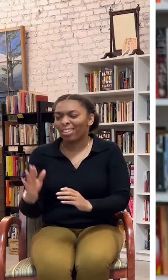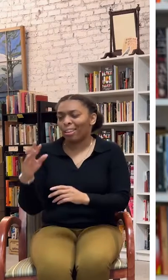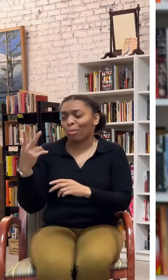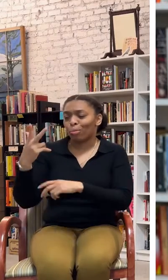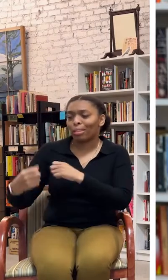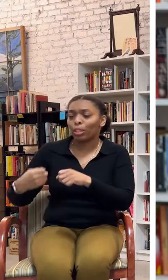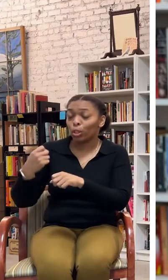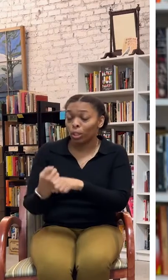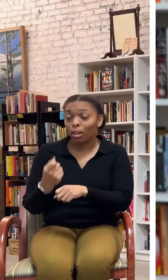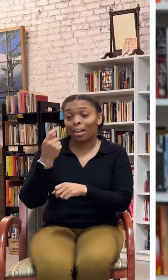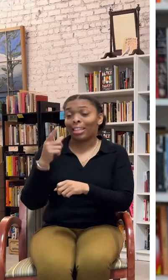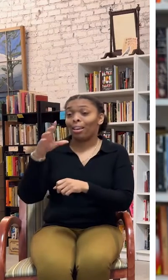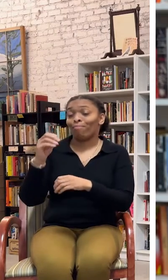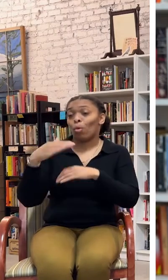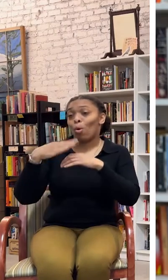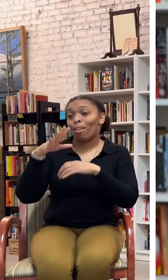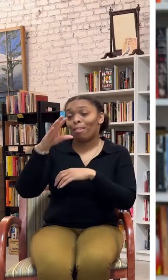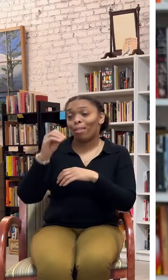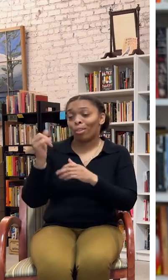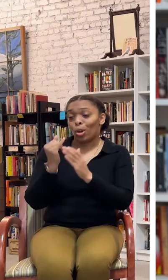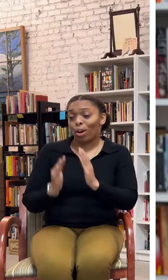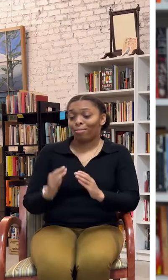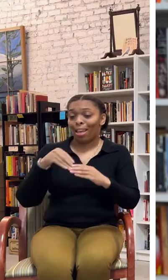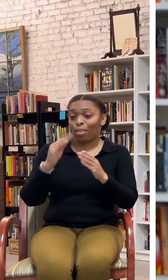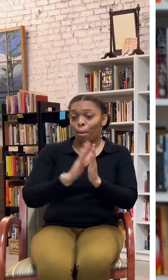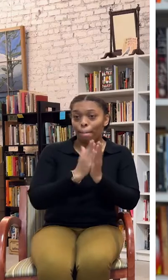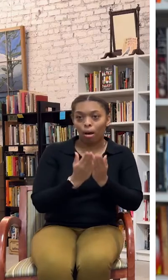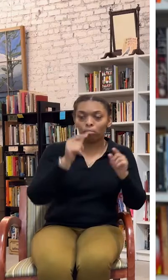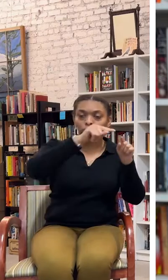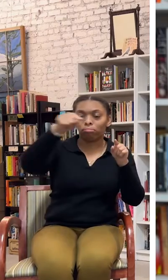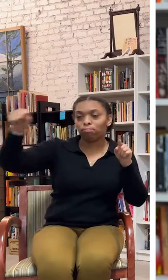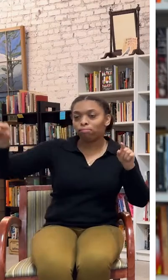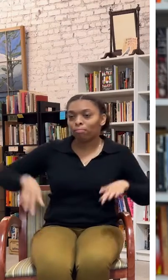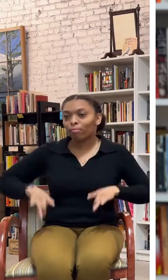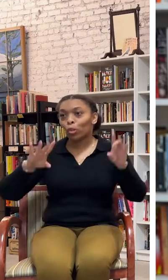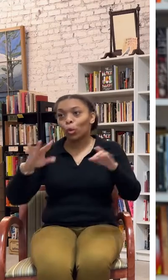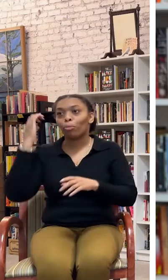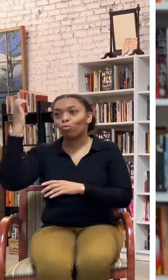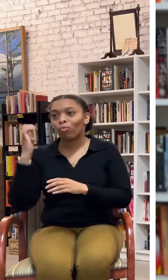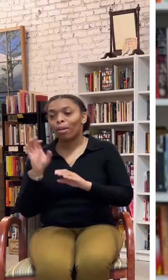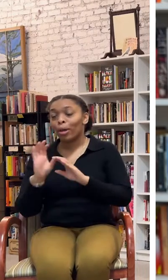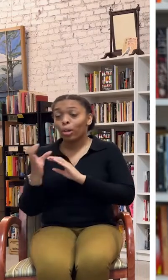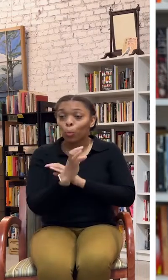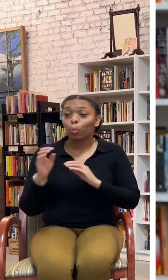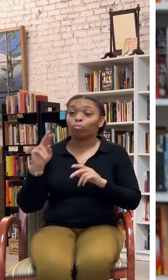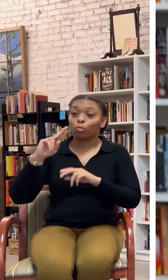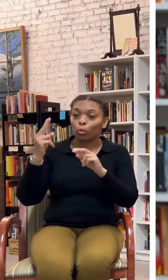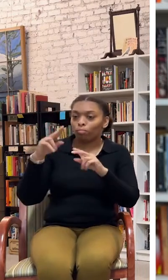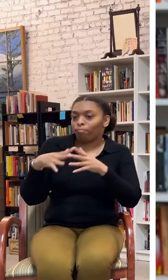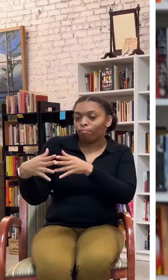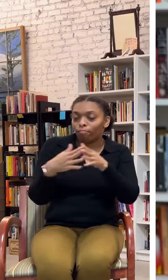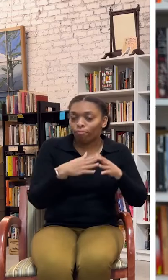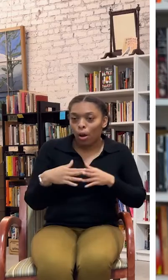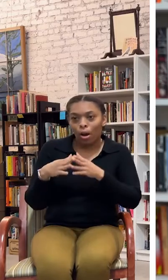are in this book, from as far as Australia to different parts of the continent, Europe, the Caribbean, the US, and in